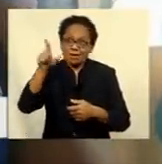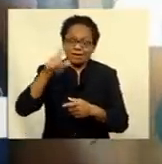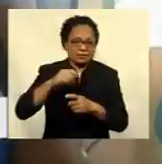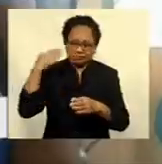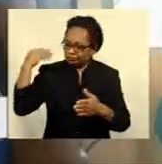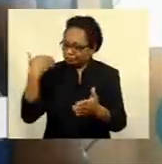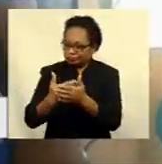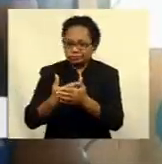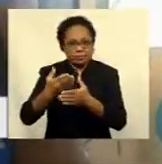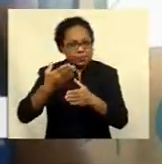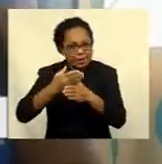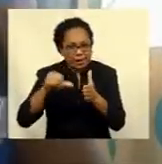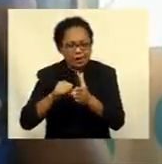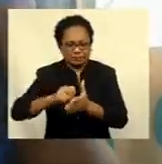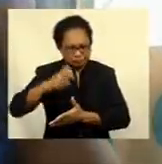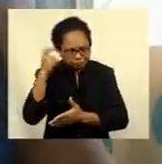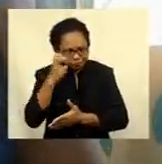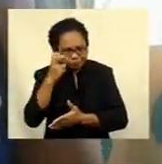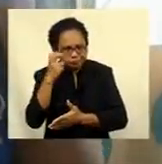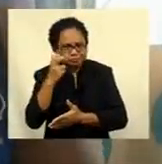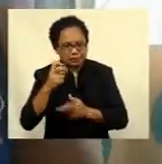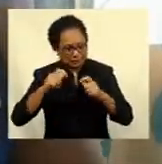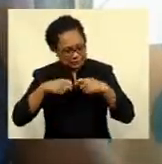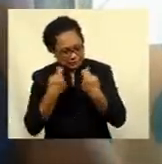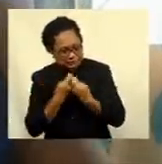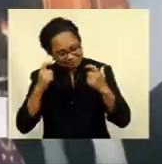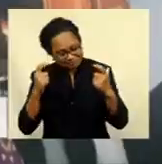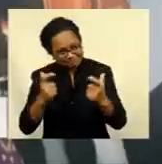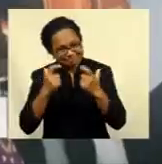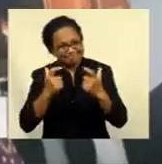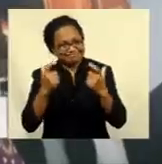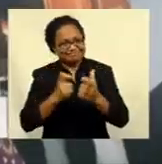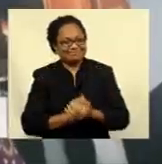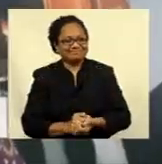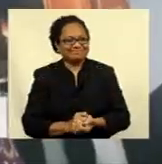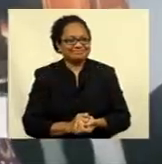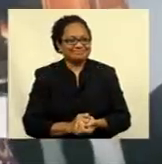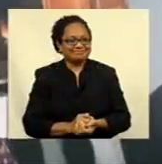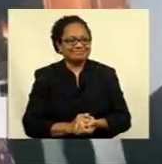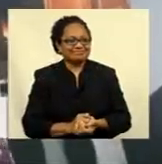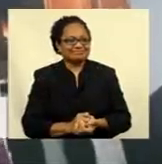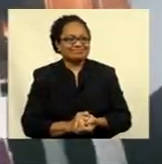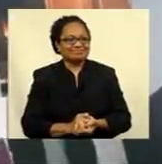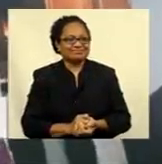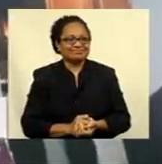and teamwork, like they said, teamwork makes the dream work. We can